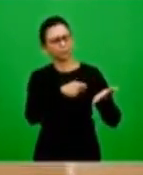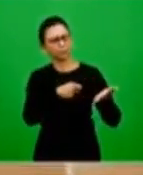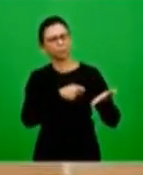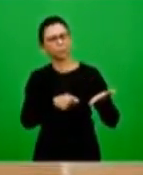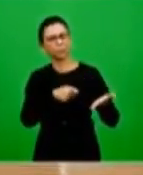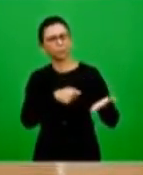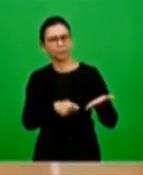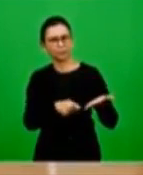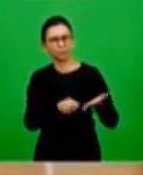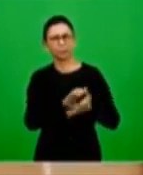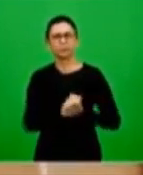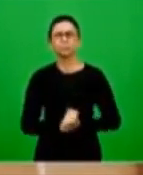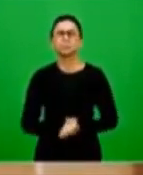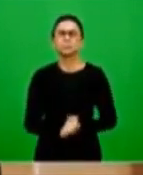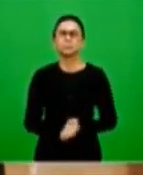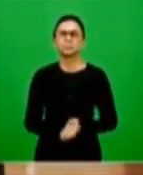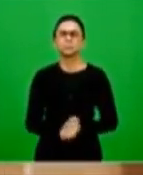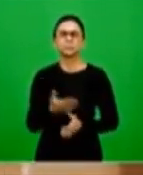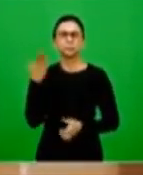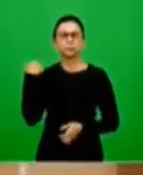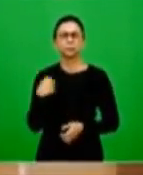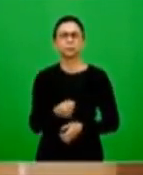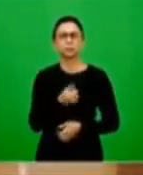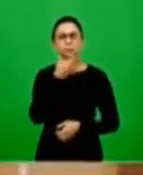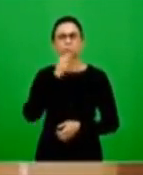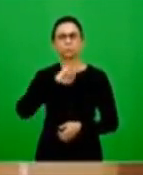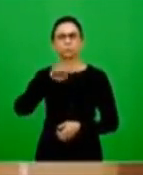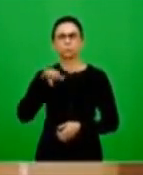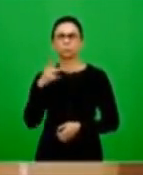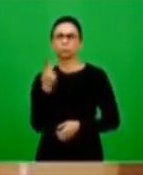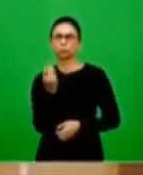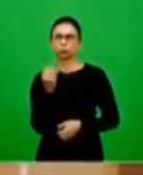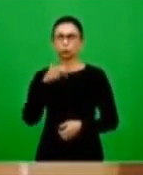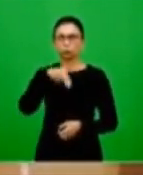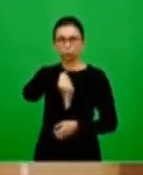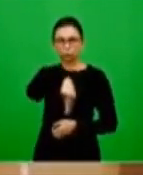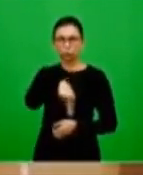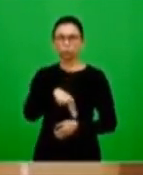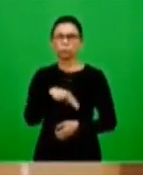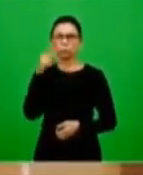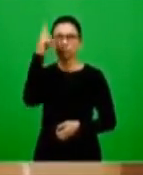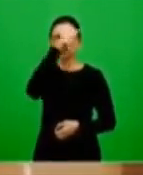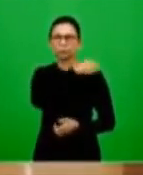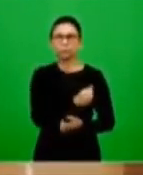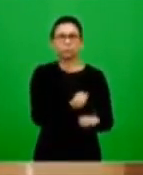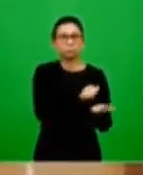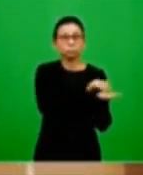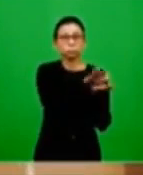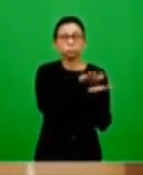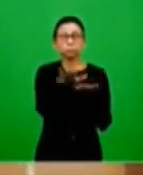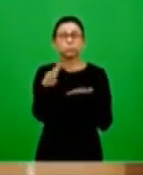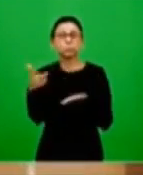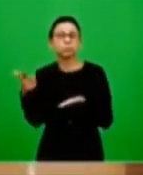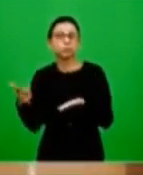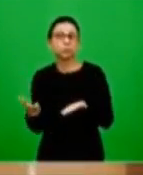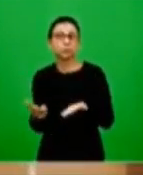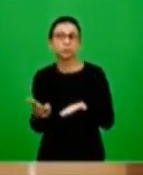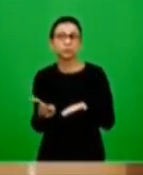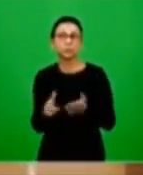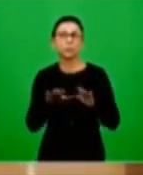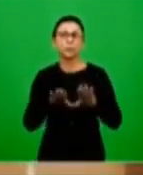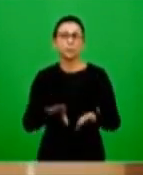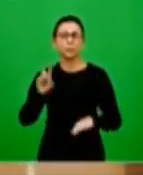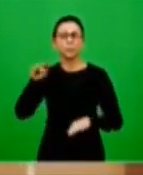of the Bible was very difficult. So there was not a great spread of the word.